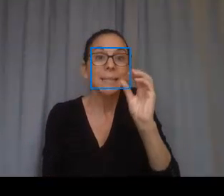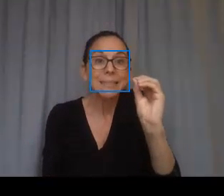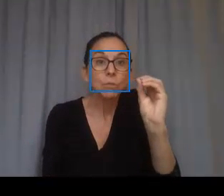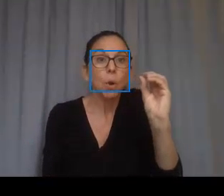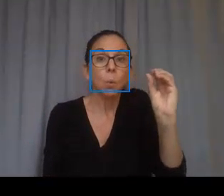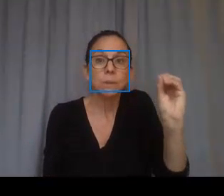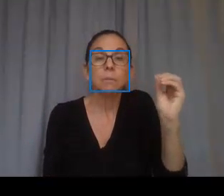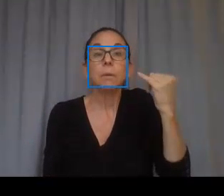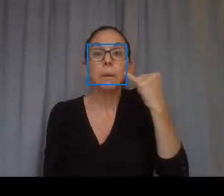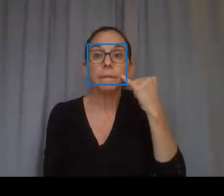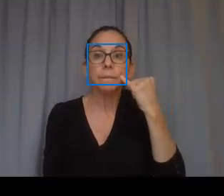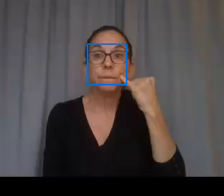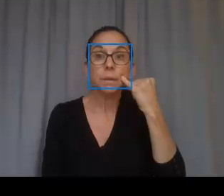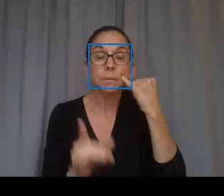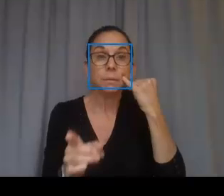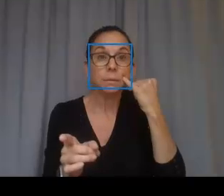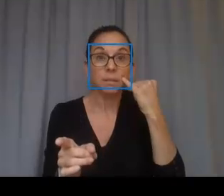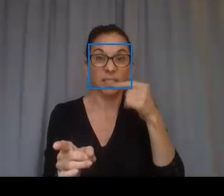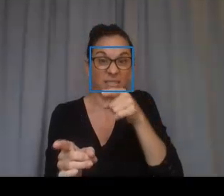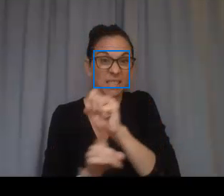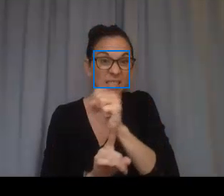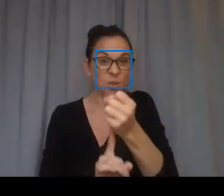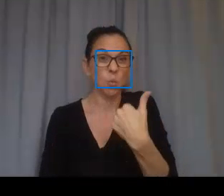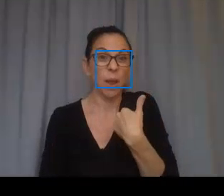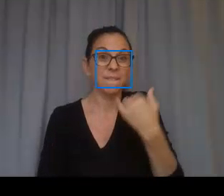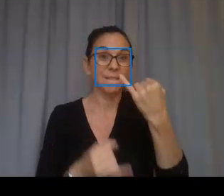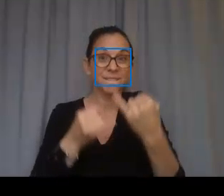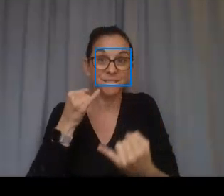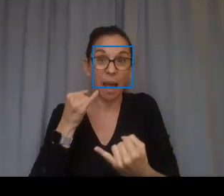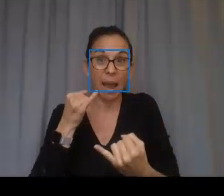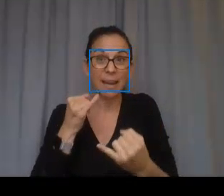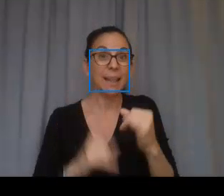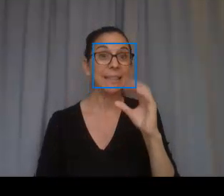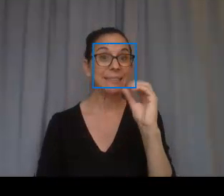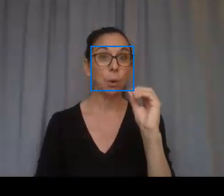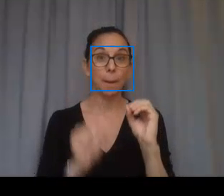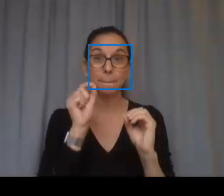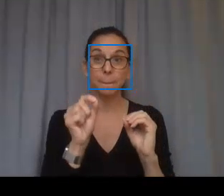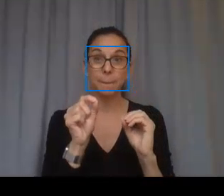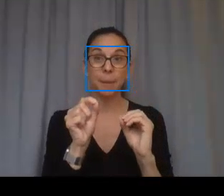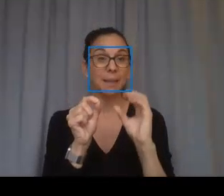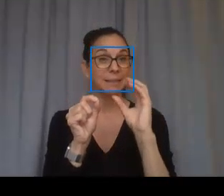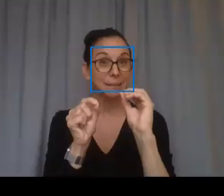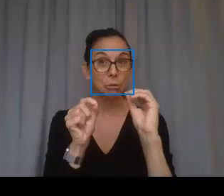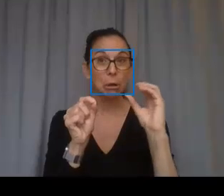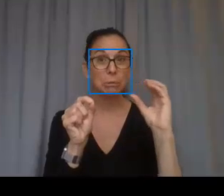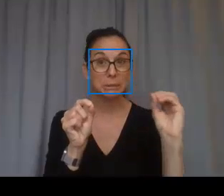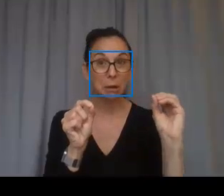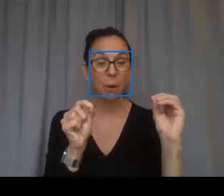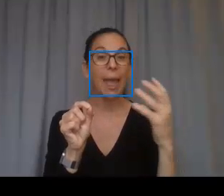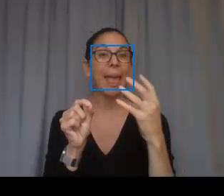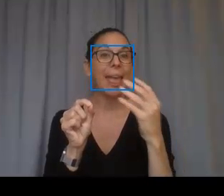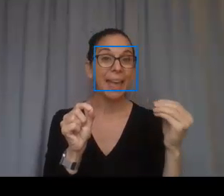220.00. Now, in this case, you have final zeros after the decimal place, which are significant, and